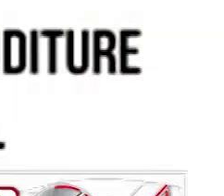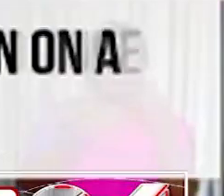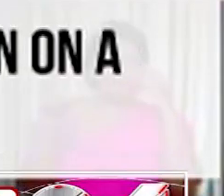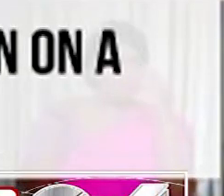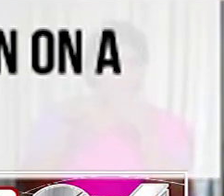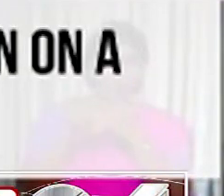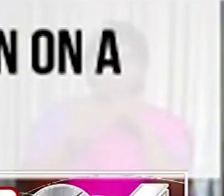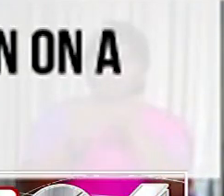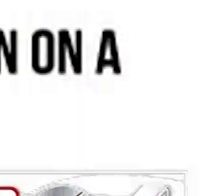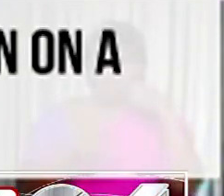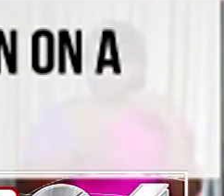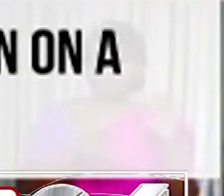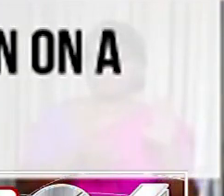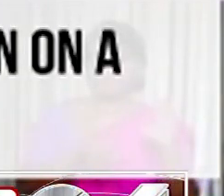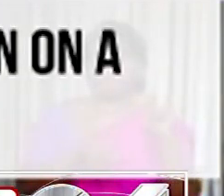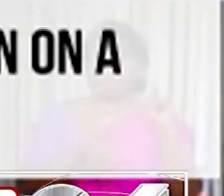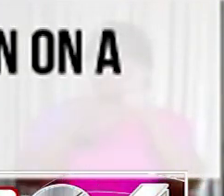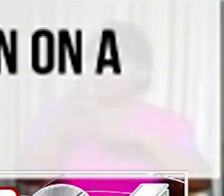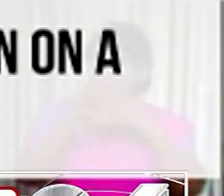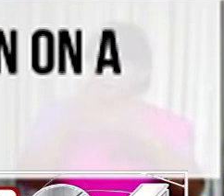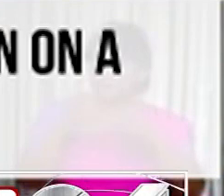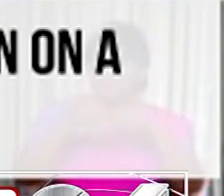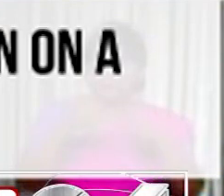Sandha. In Samatakarandipa, a Vasi.